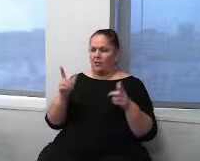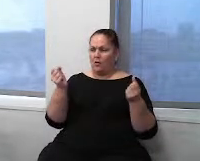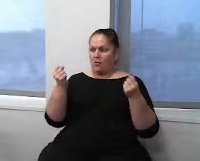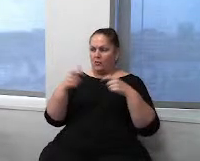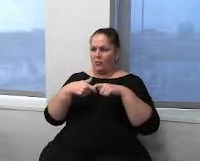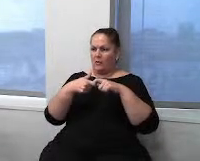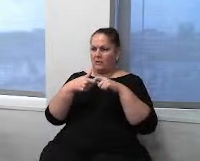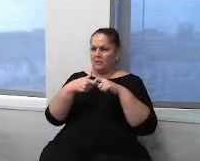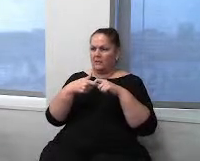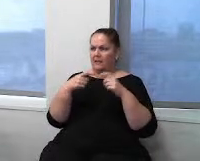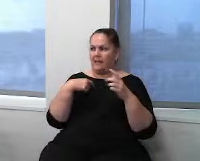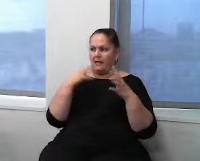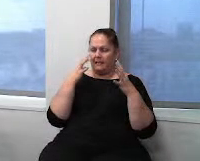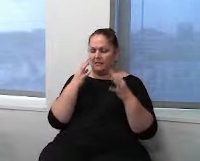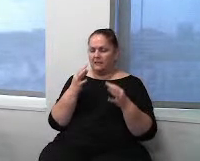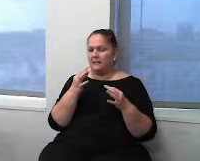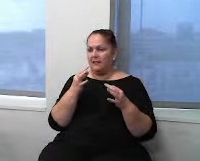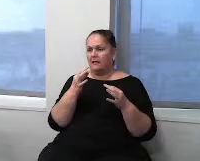I'll repeat the question back.